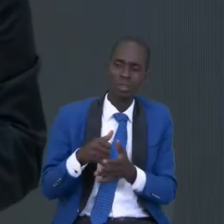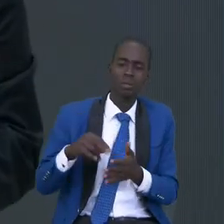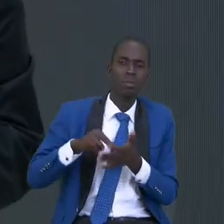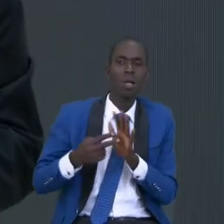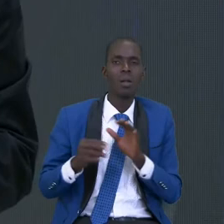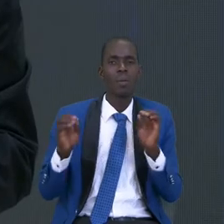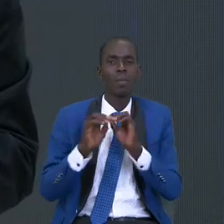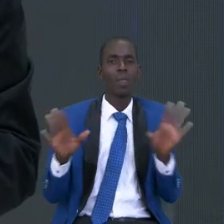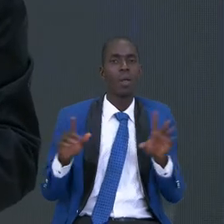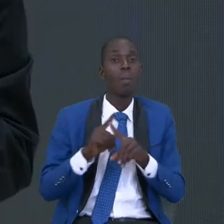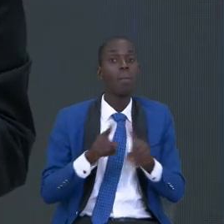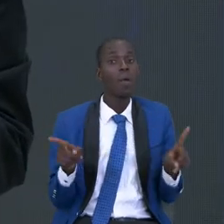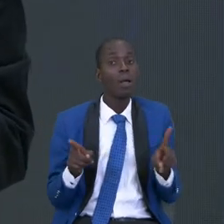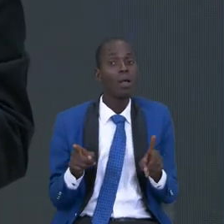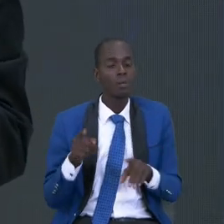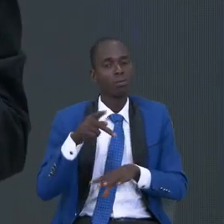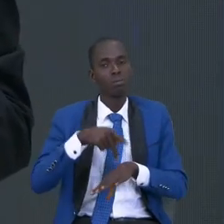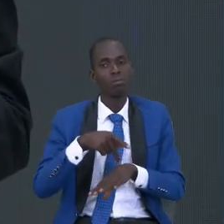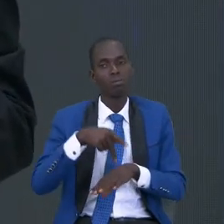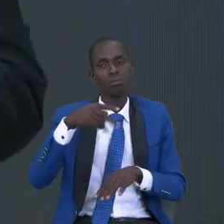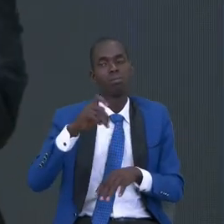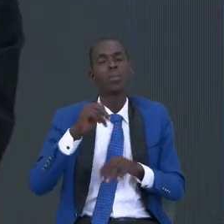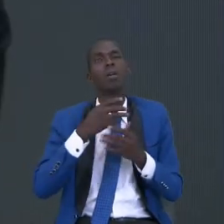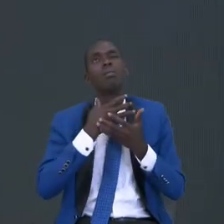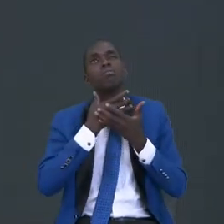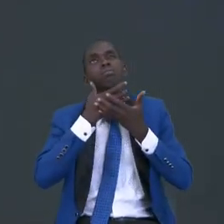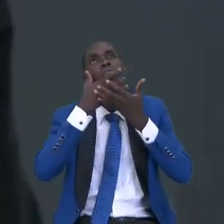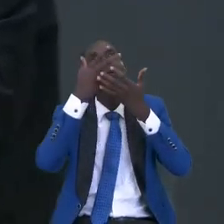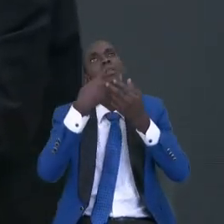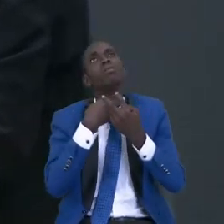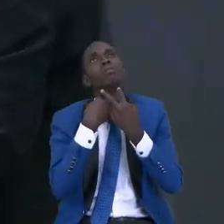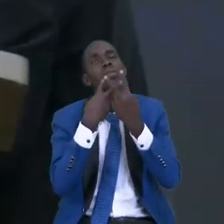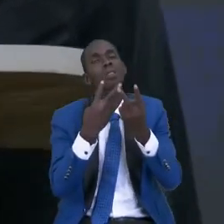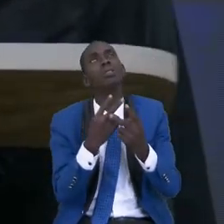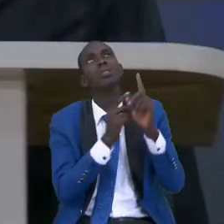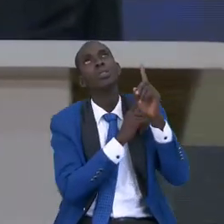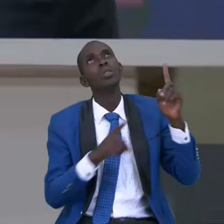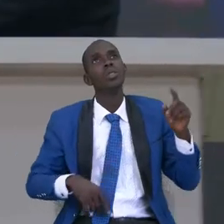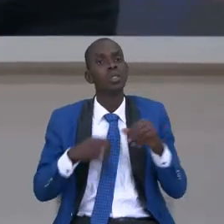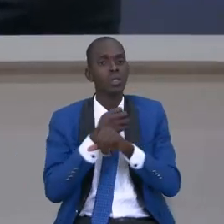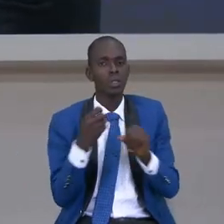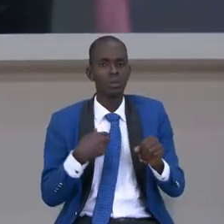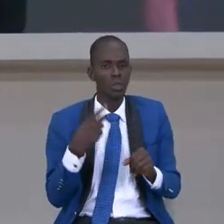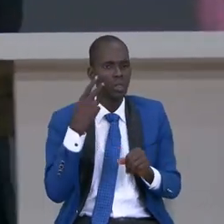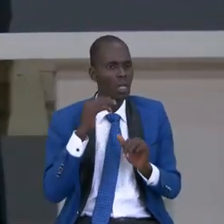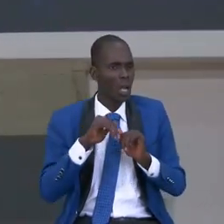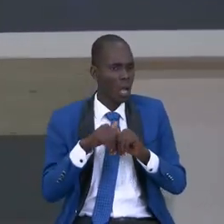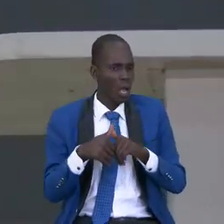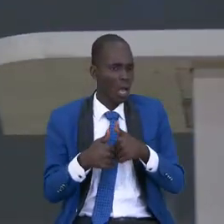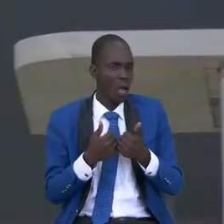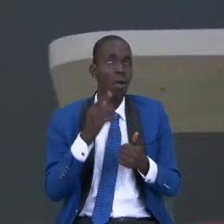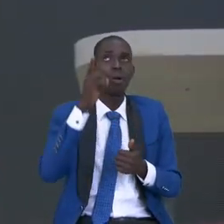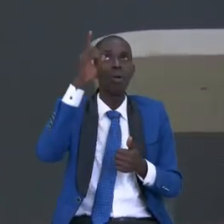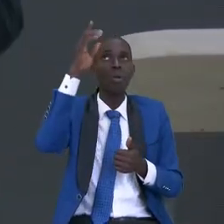he cried, Lord, save me. Do you see how God answers short